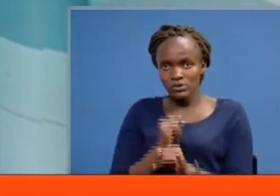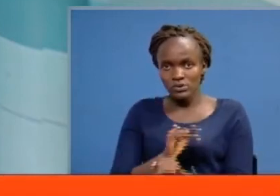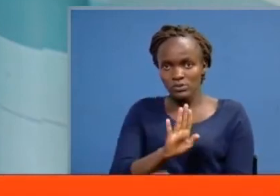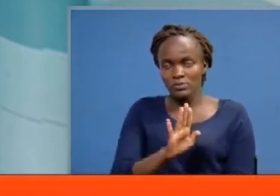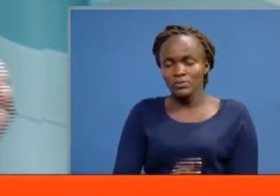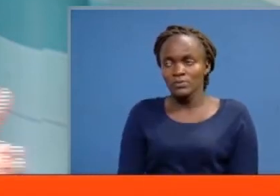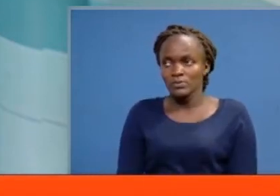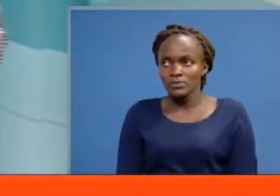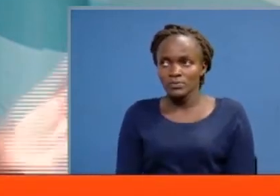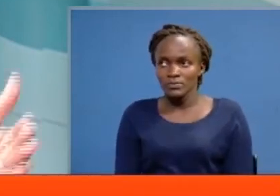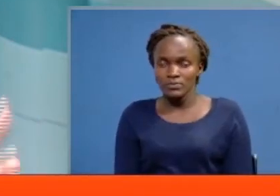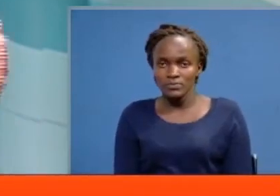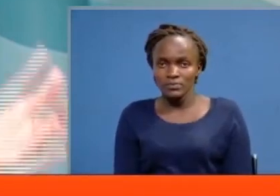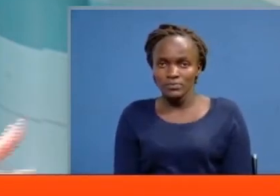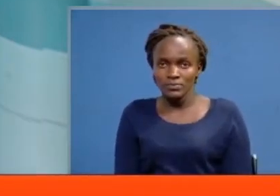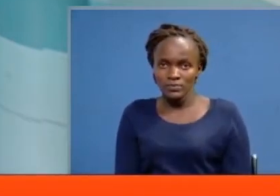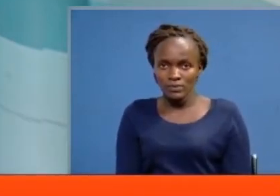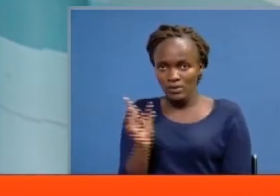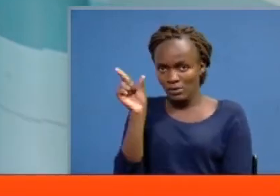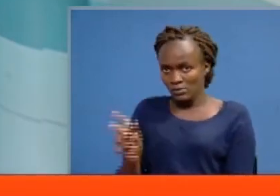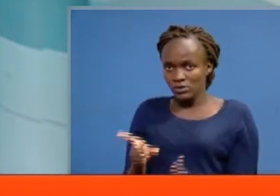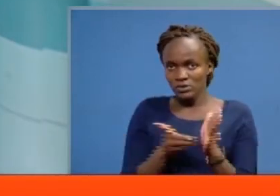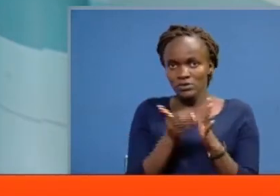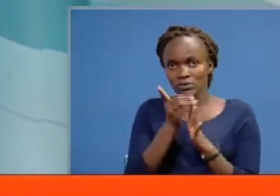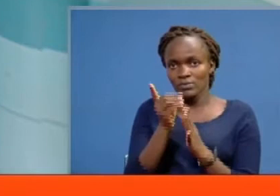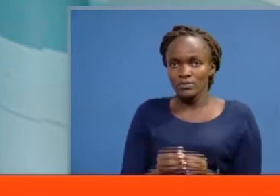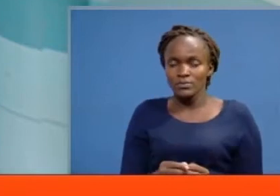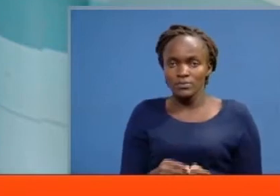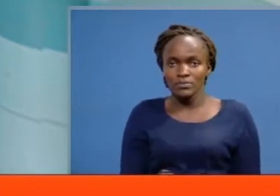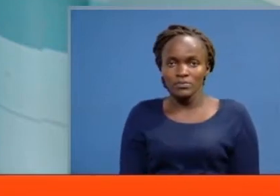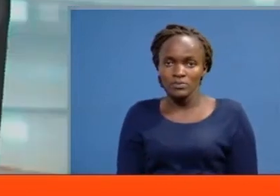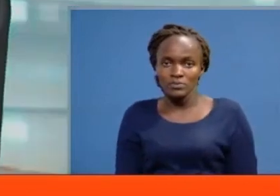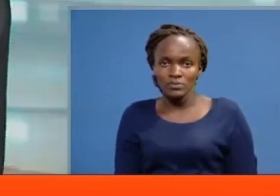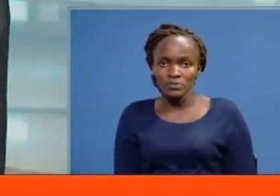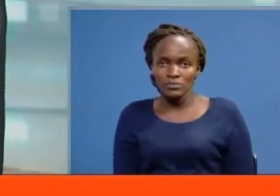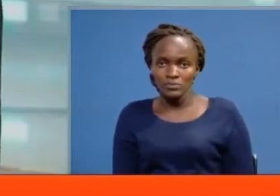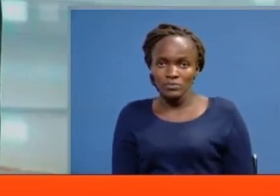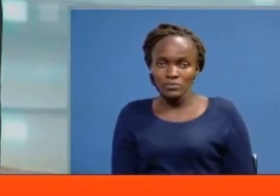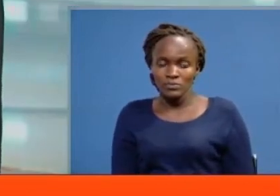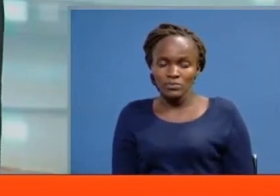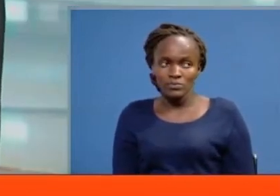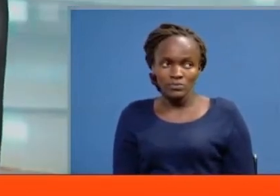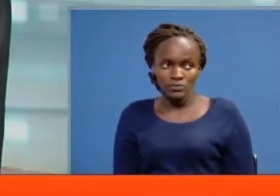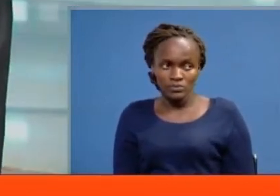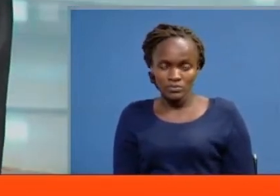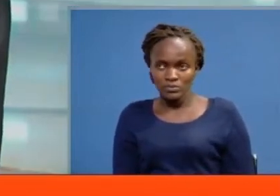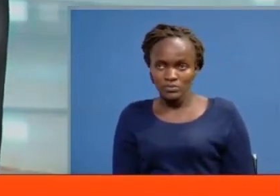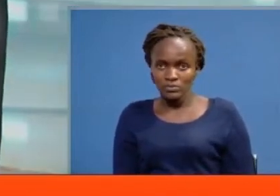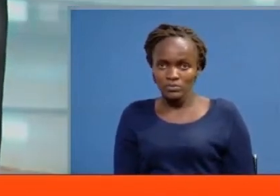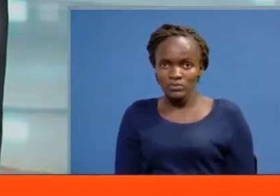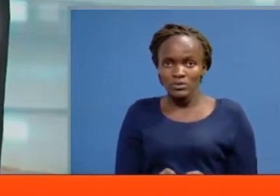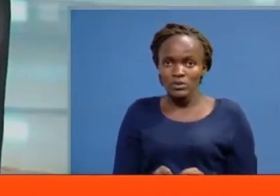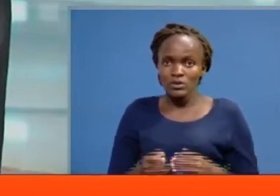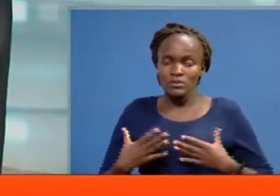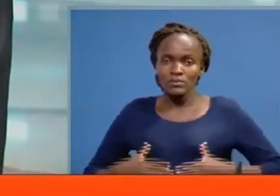move towards, or we call it personal development. Yeah. Amazing. Other people I would be very concerned when it comes to personal